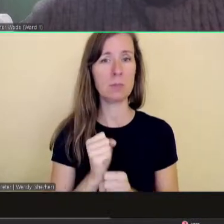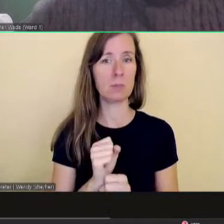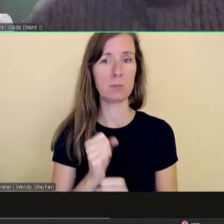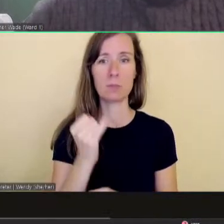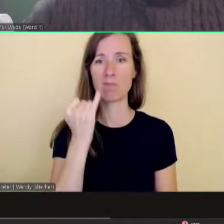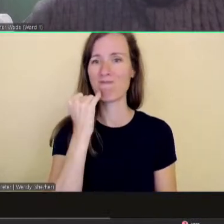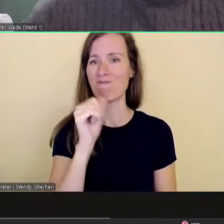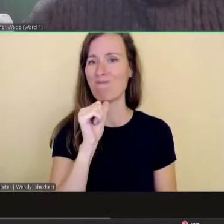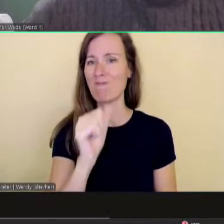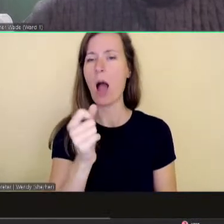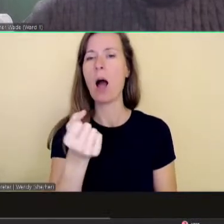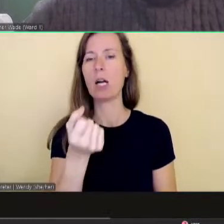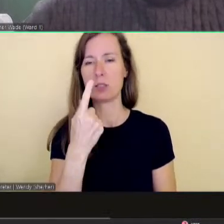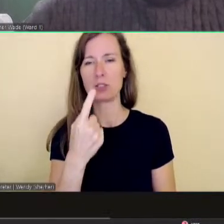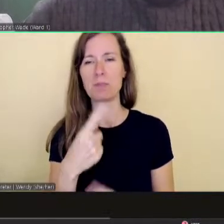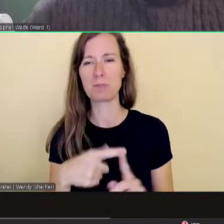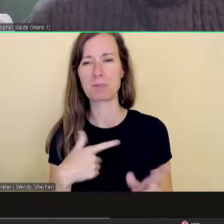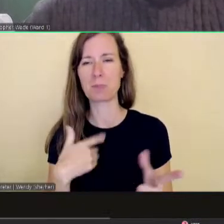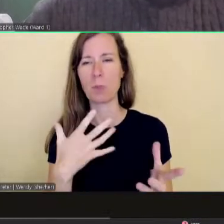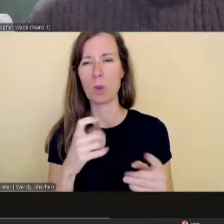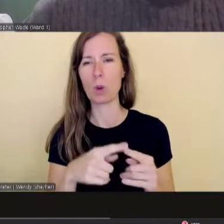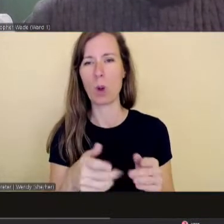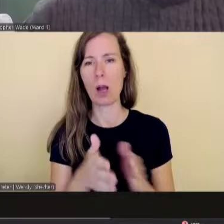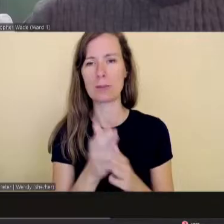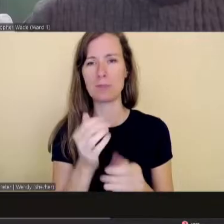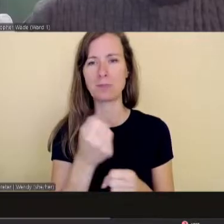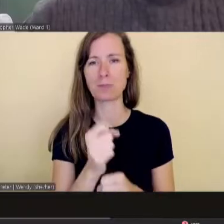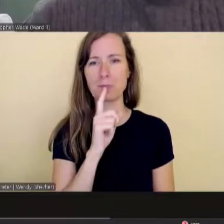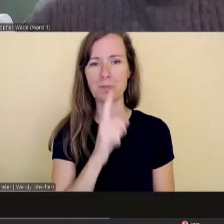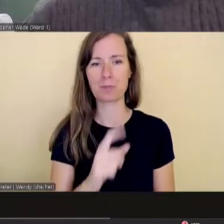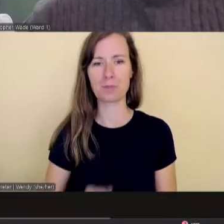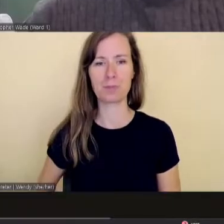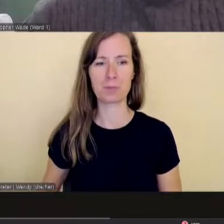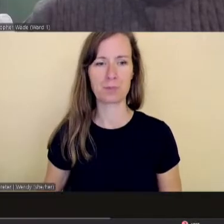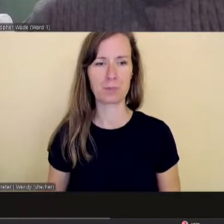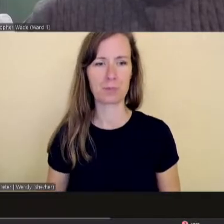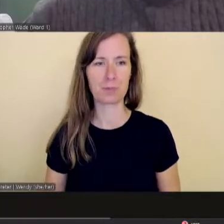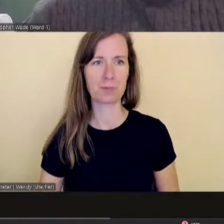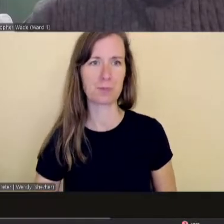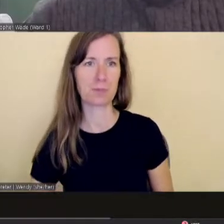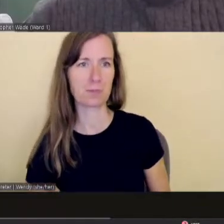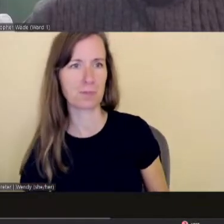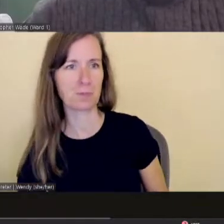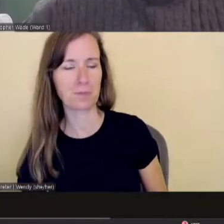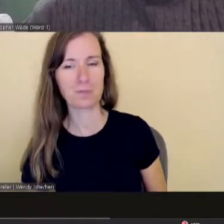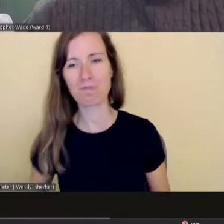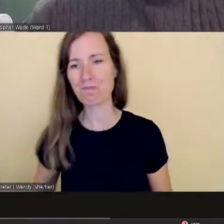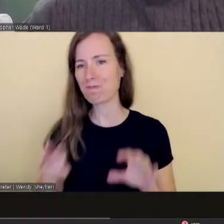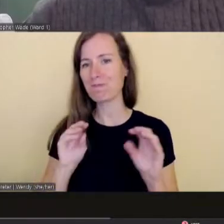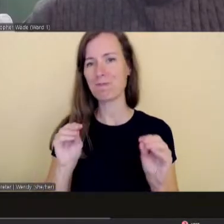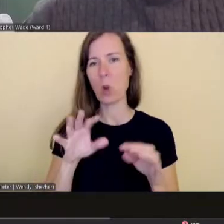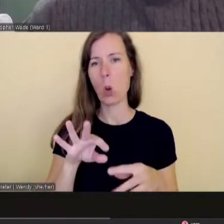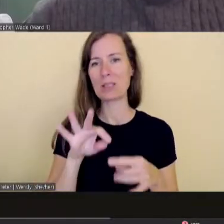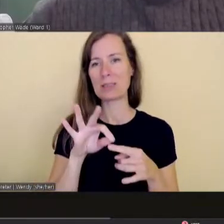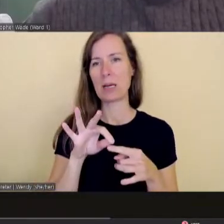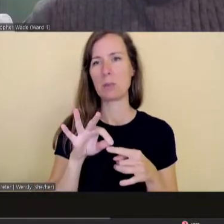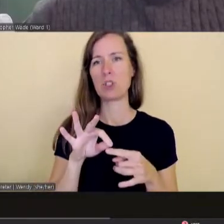totally understand that, but just want to ask, make sure. No exceptions made, just due to the trickiness